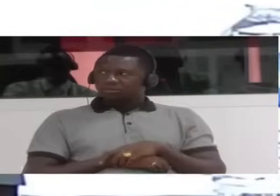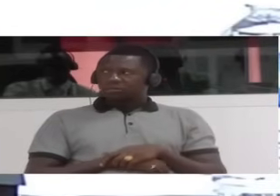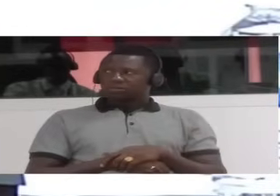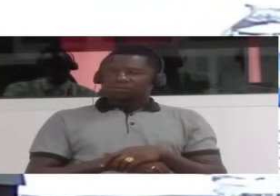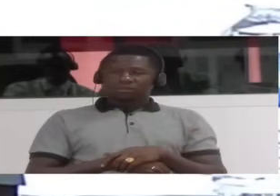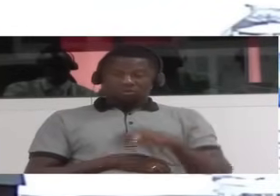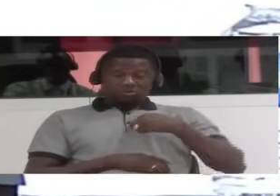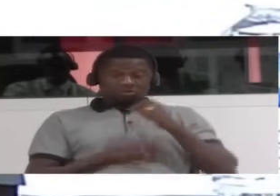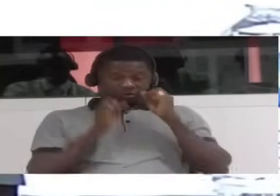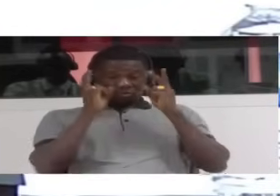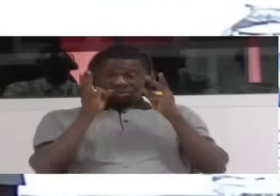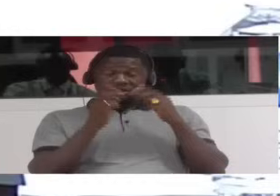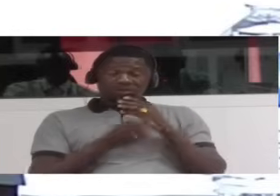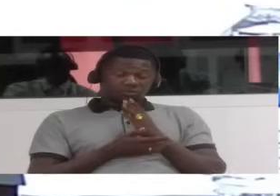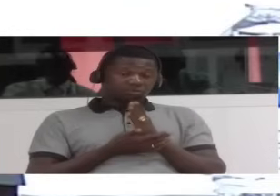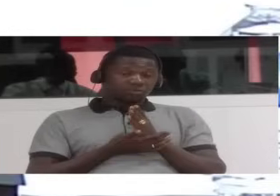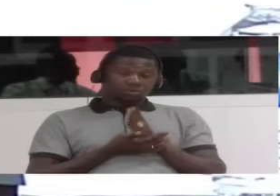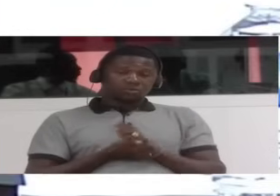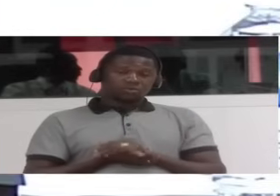I was surprised, of course.